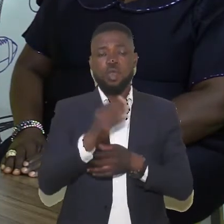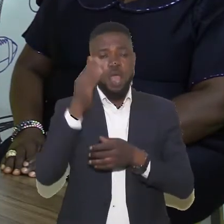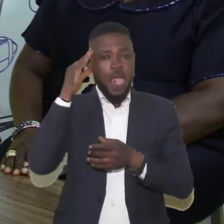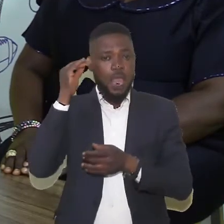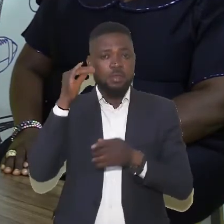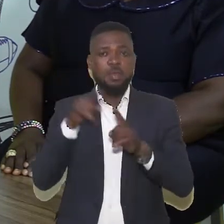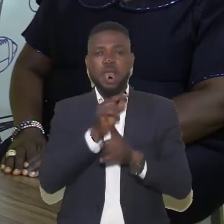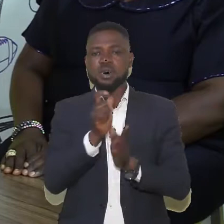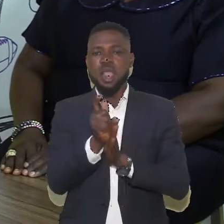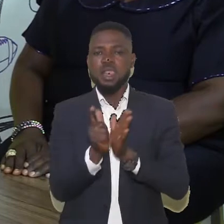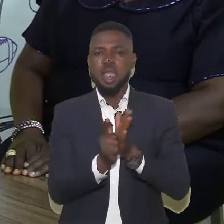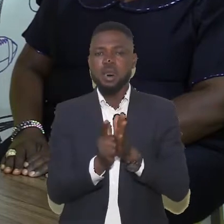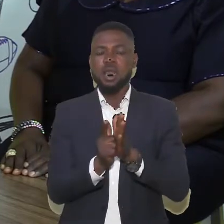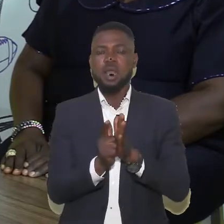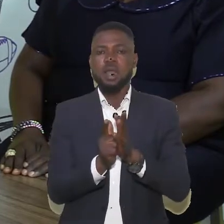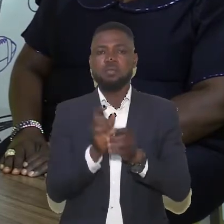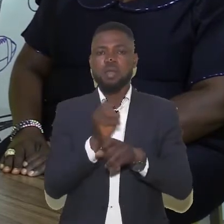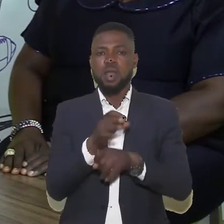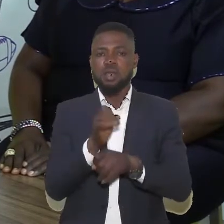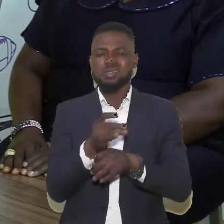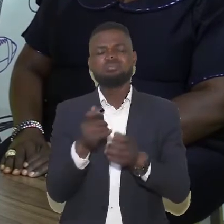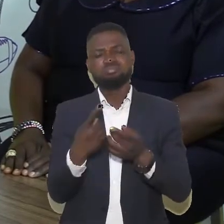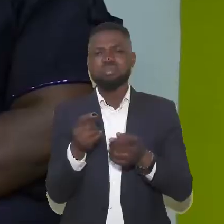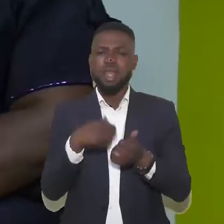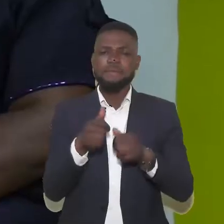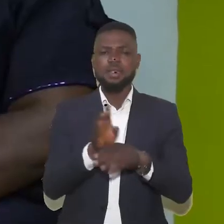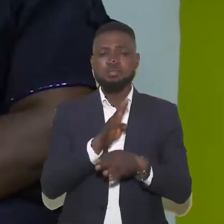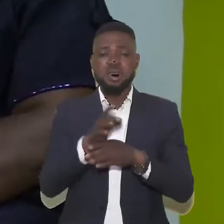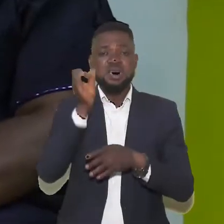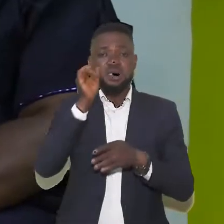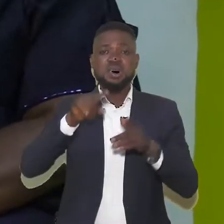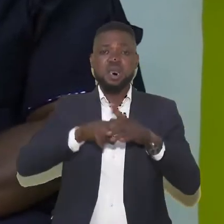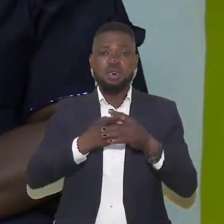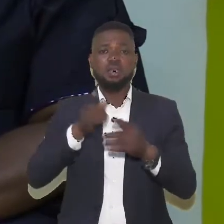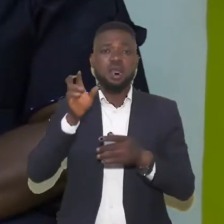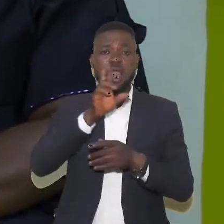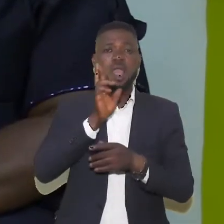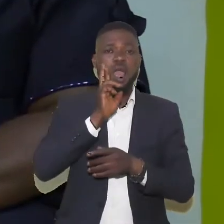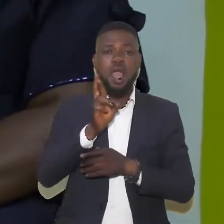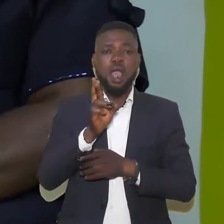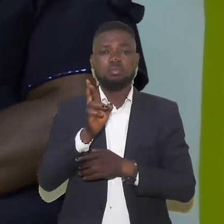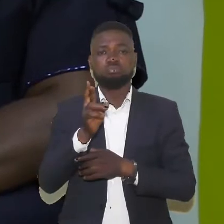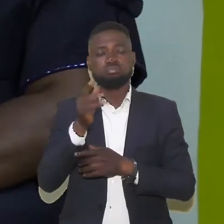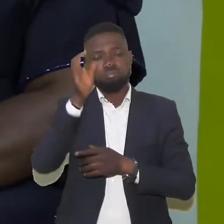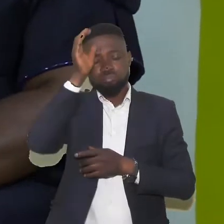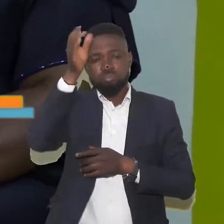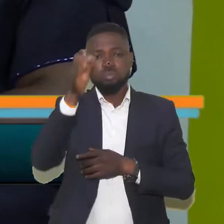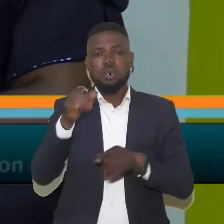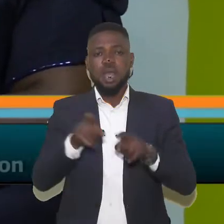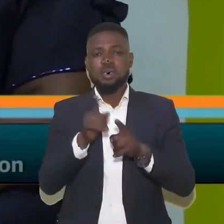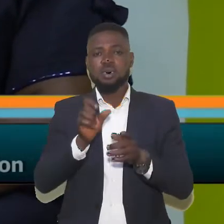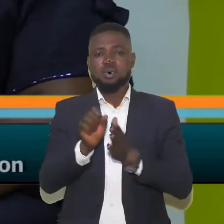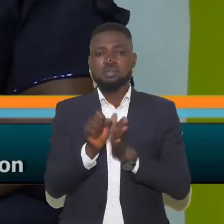experiences as a legal counsel with the listeners. She started her career as a state counsel